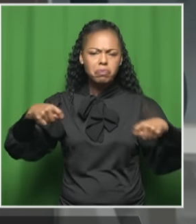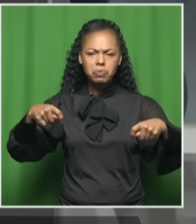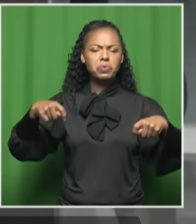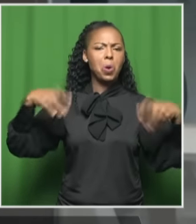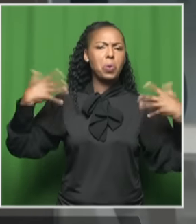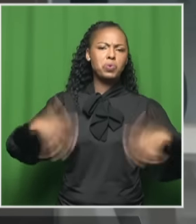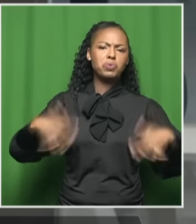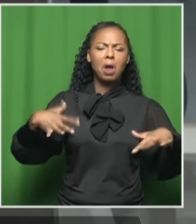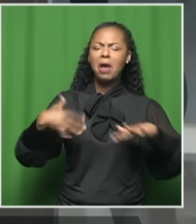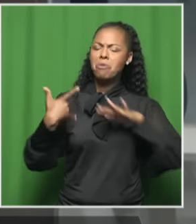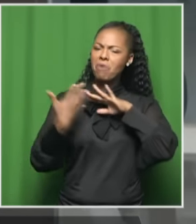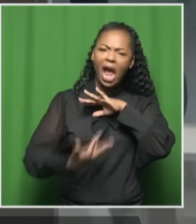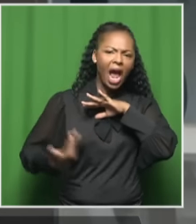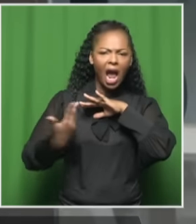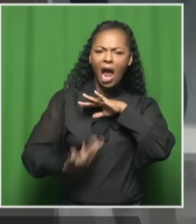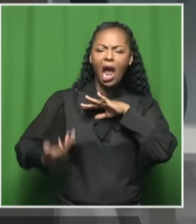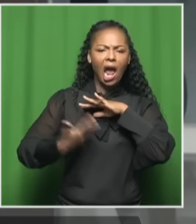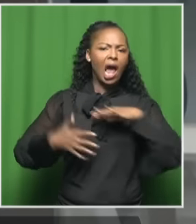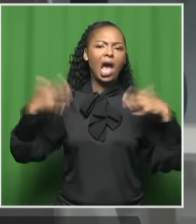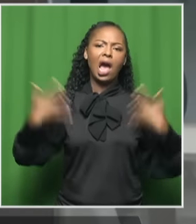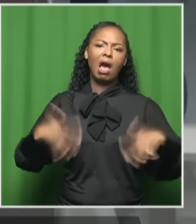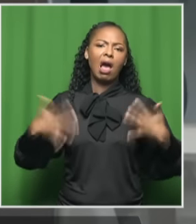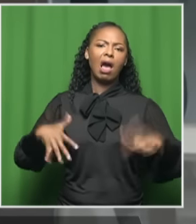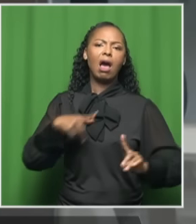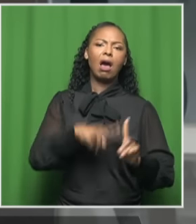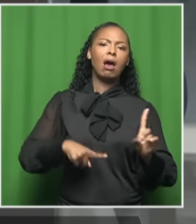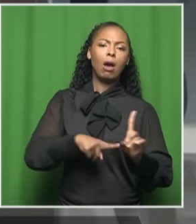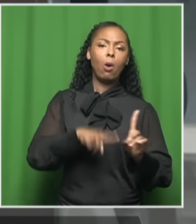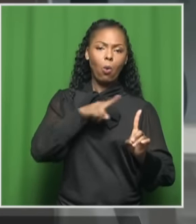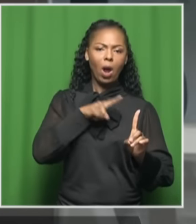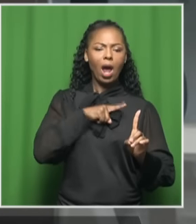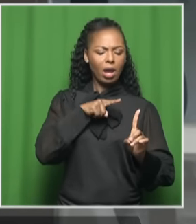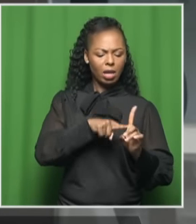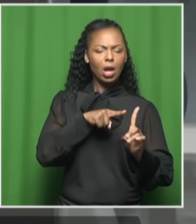and did what he was supposed to do, because he always wanted to leave a legacy